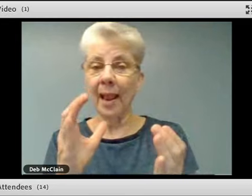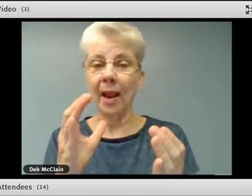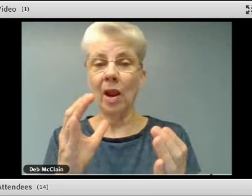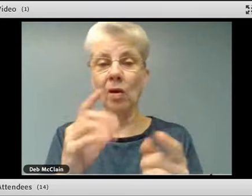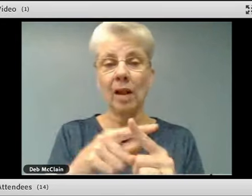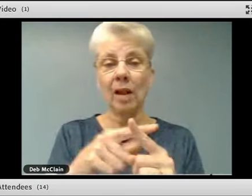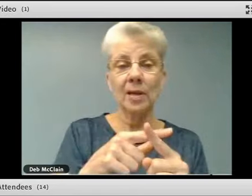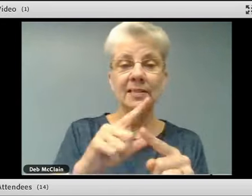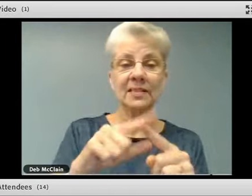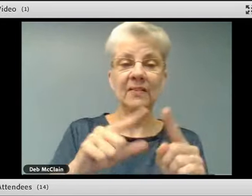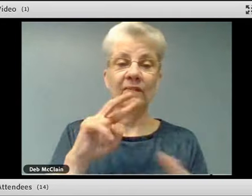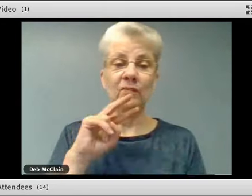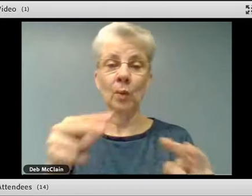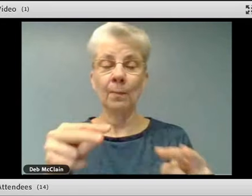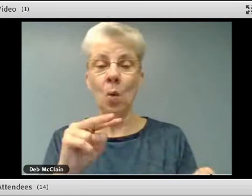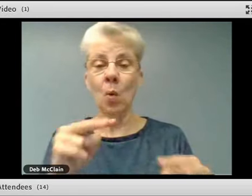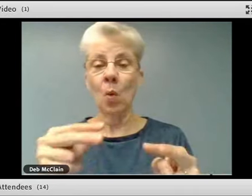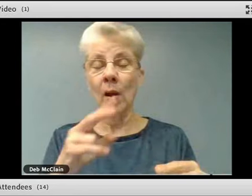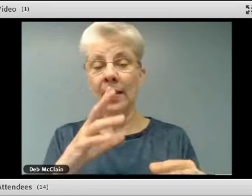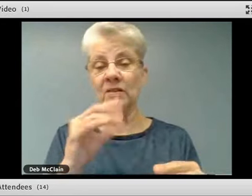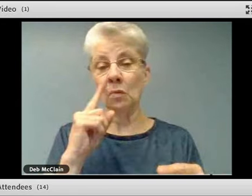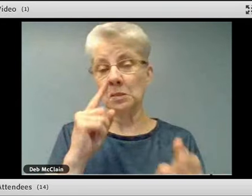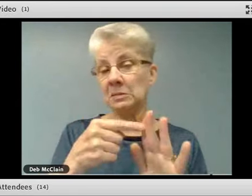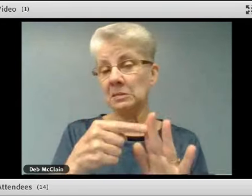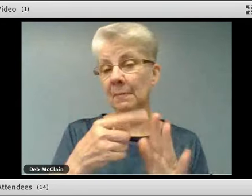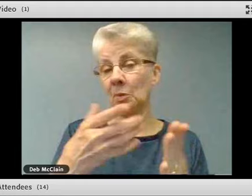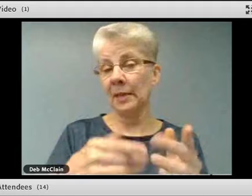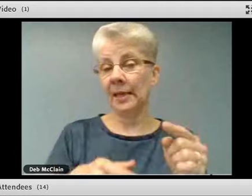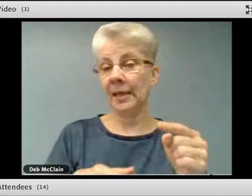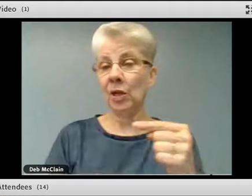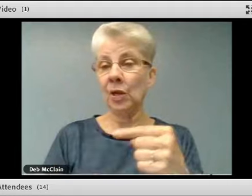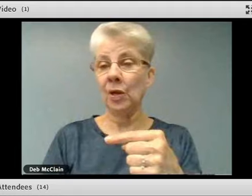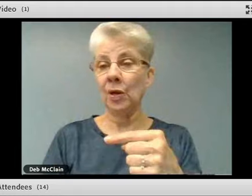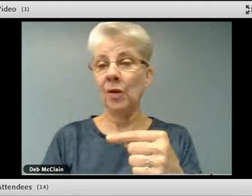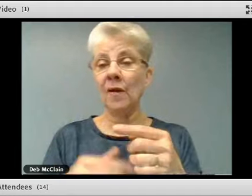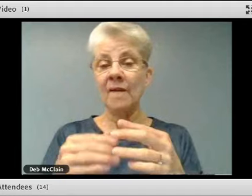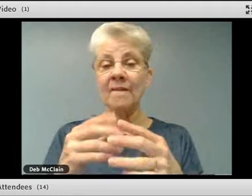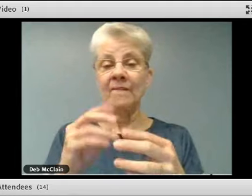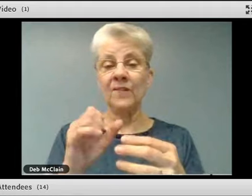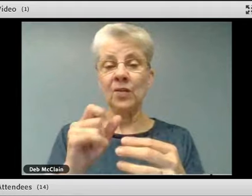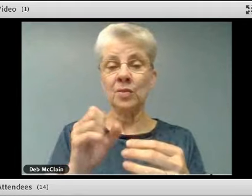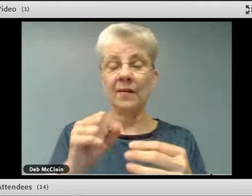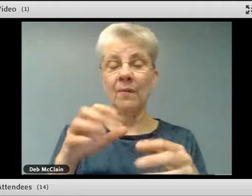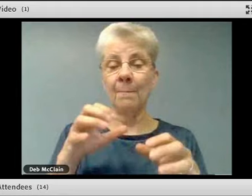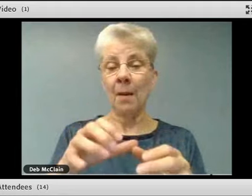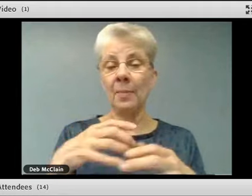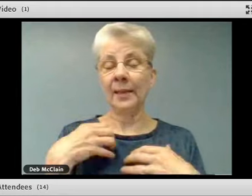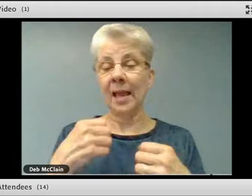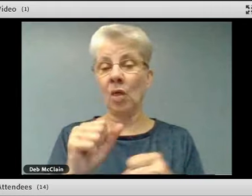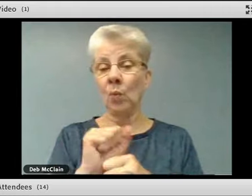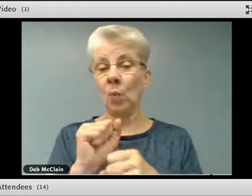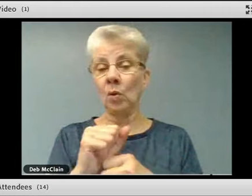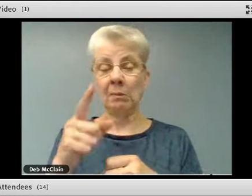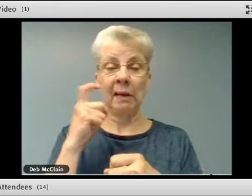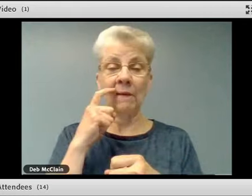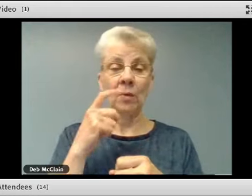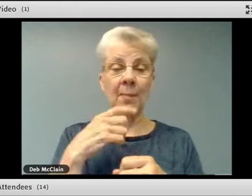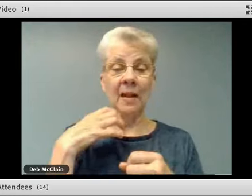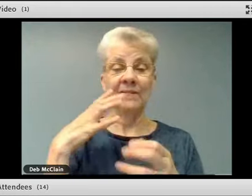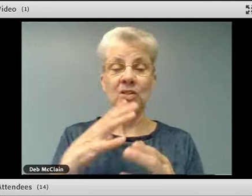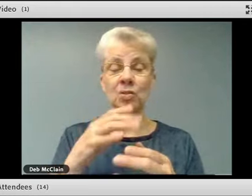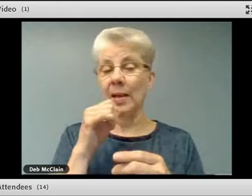in a varied set. For example, here the views of a public health worker, a government official, and that of an